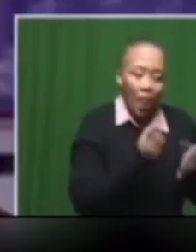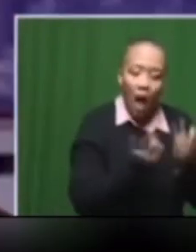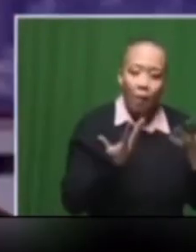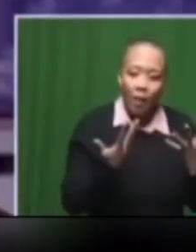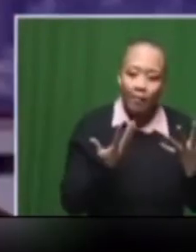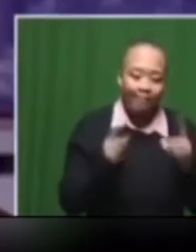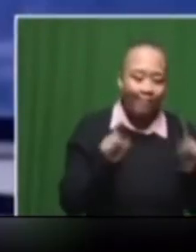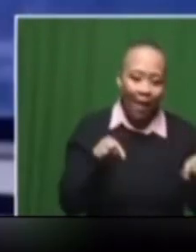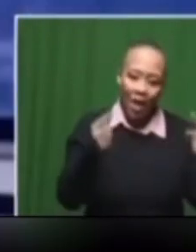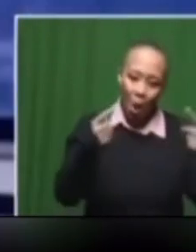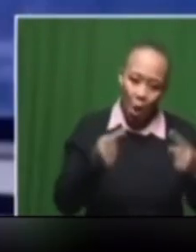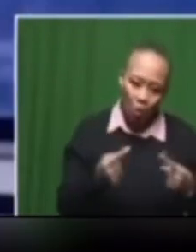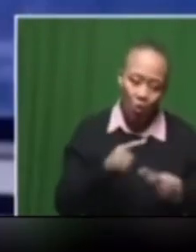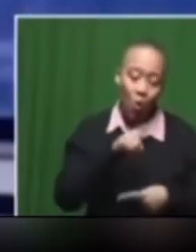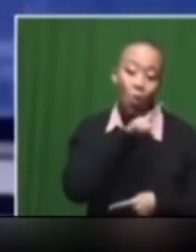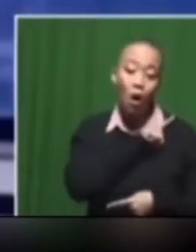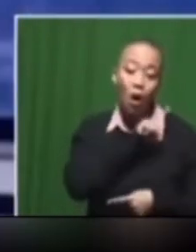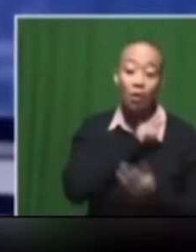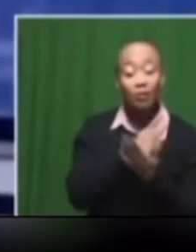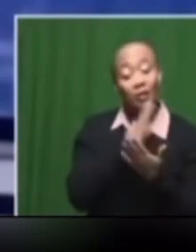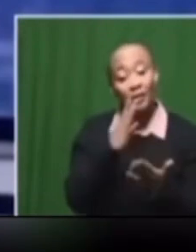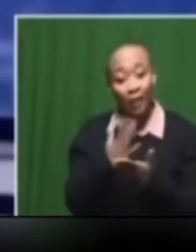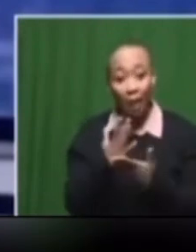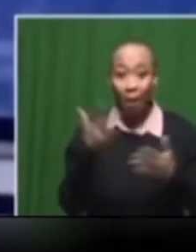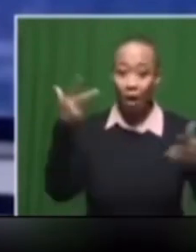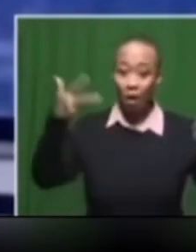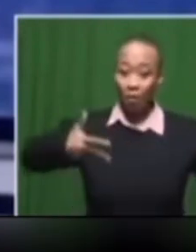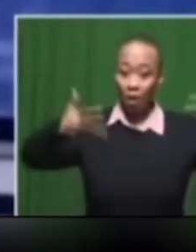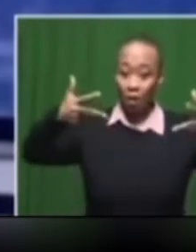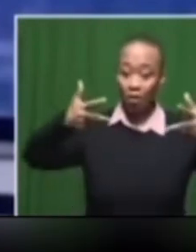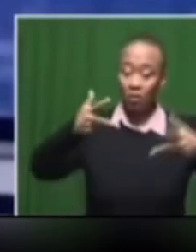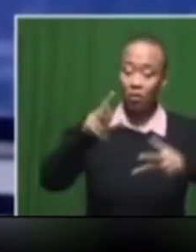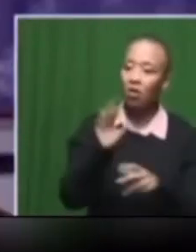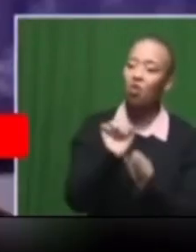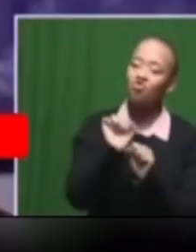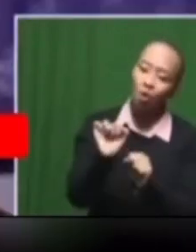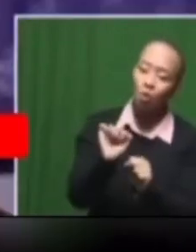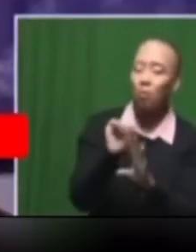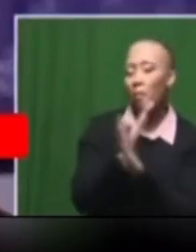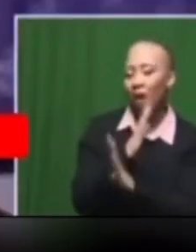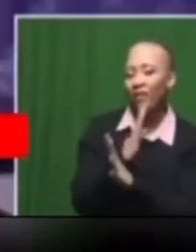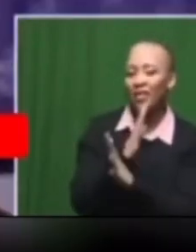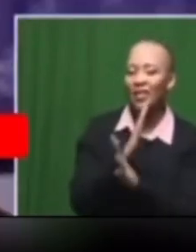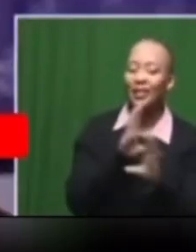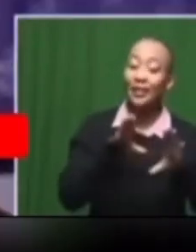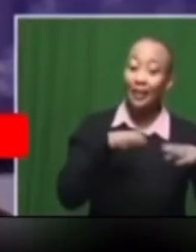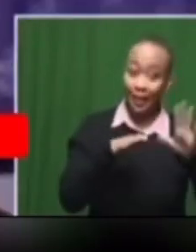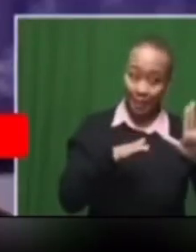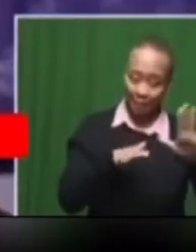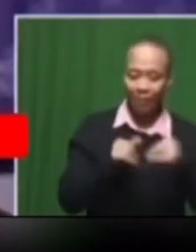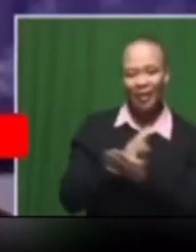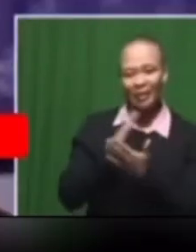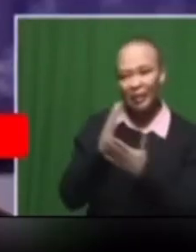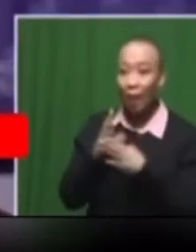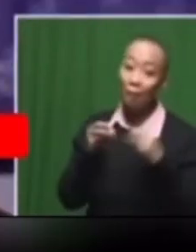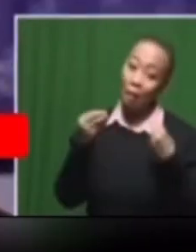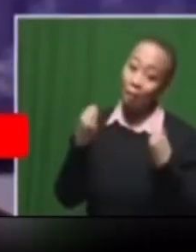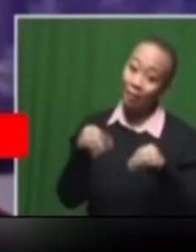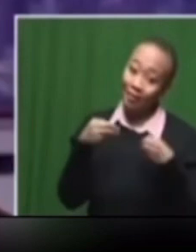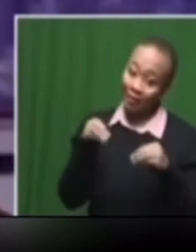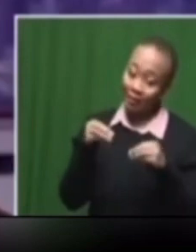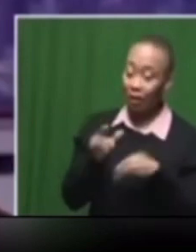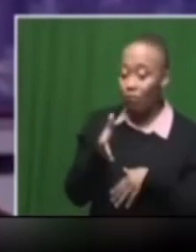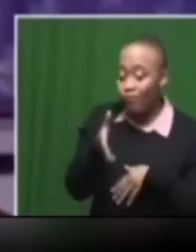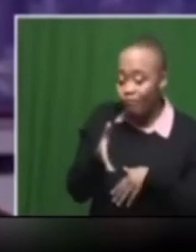because some of the cameras, they belong to the private sector. Some of the cameras, they belong to business that is in the inner